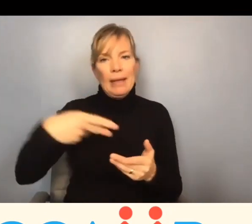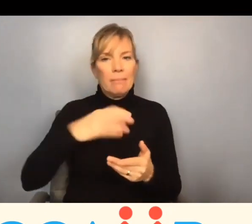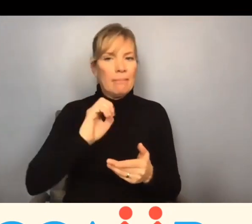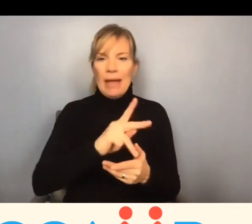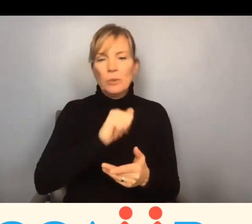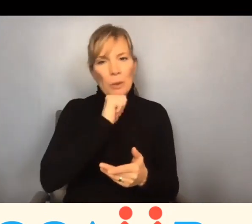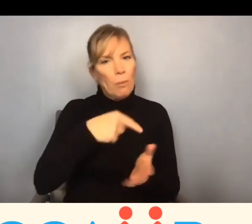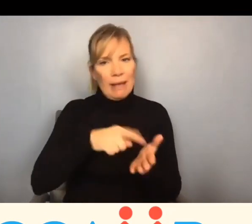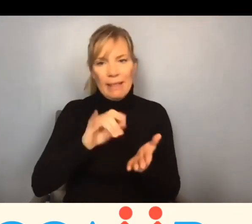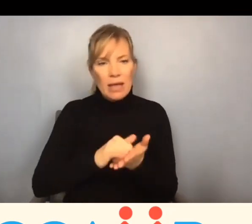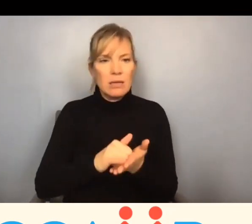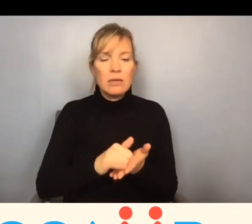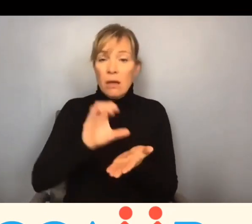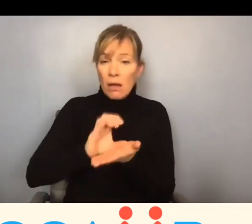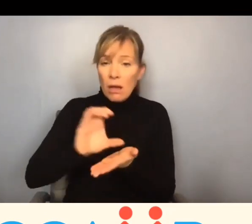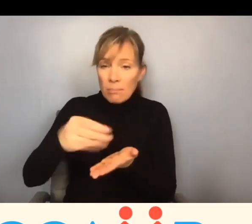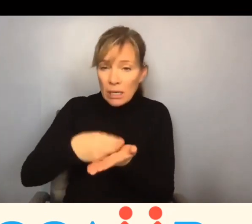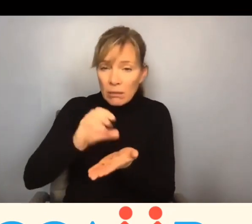We don't